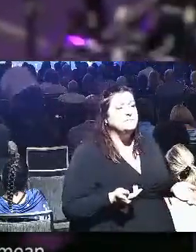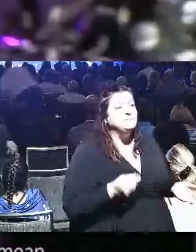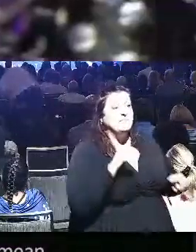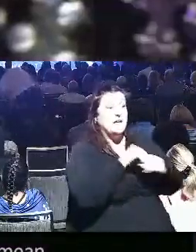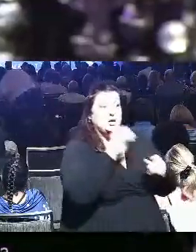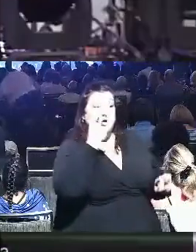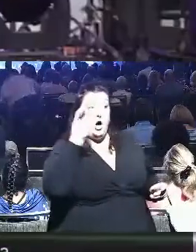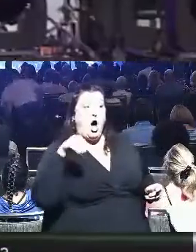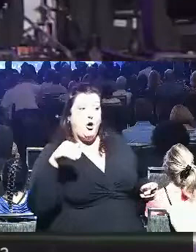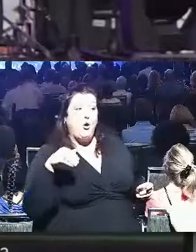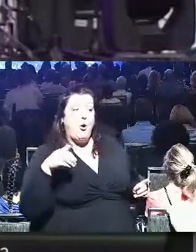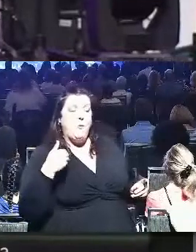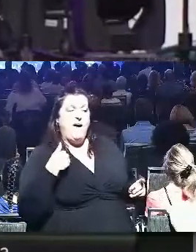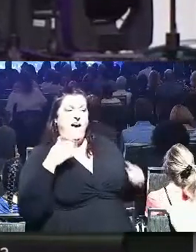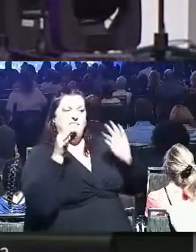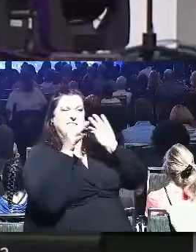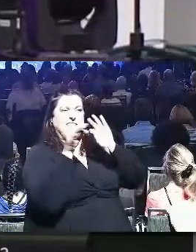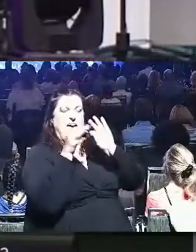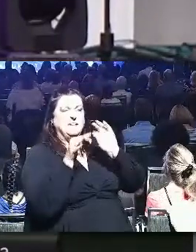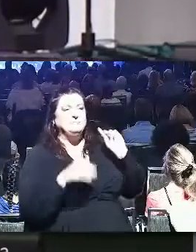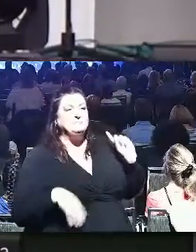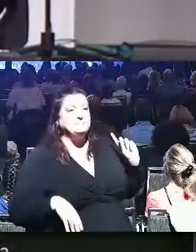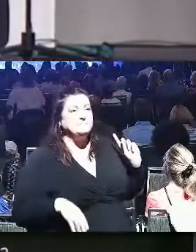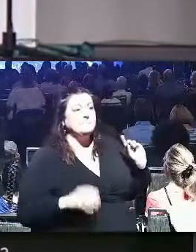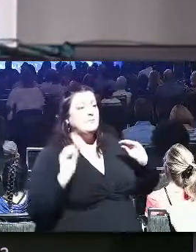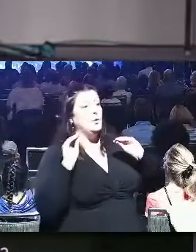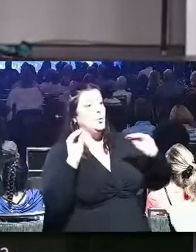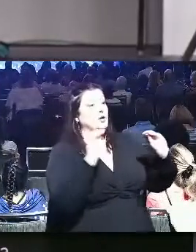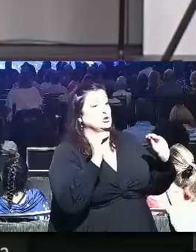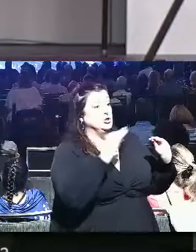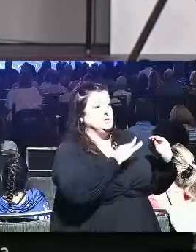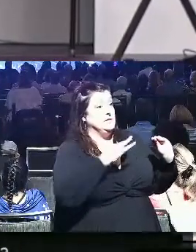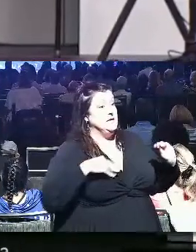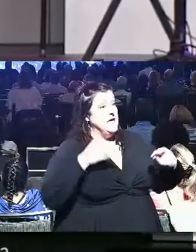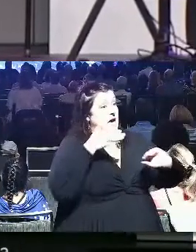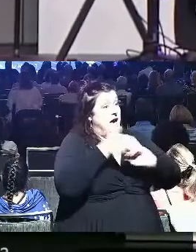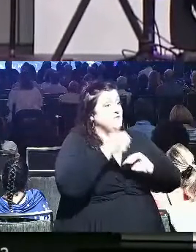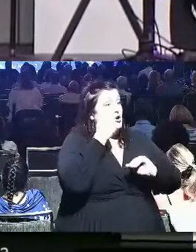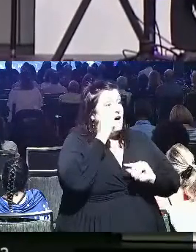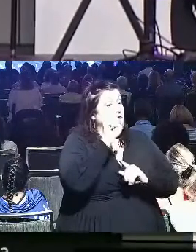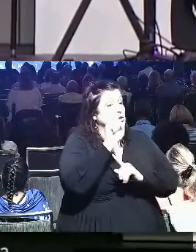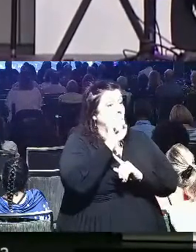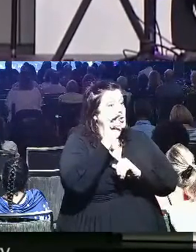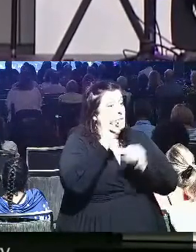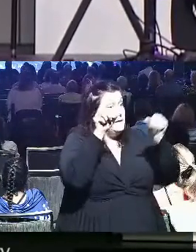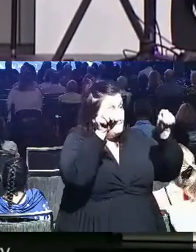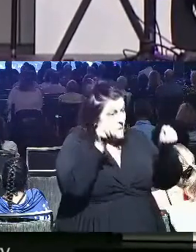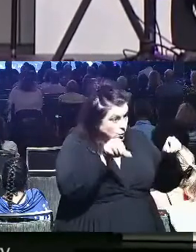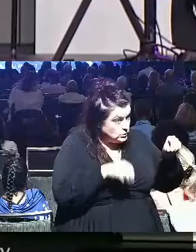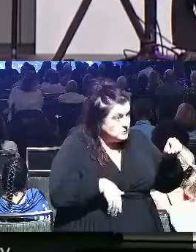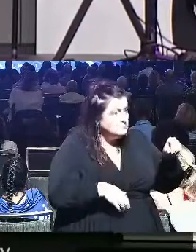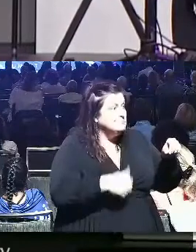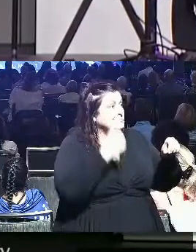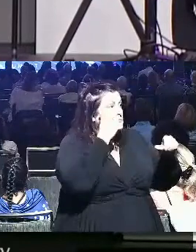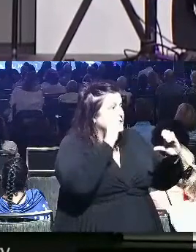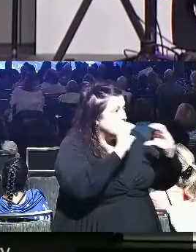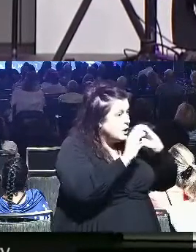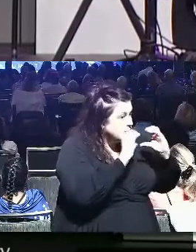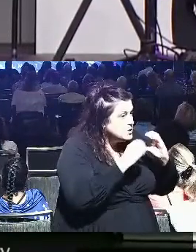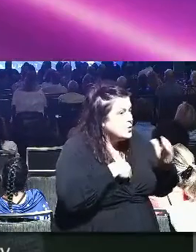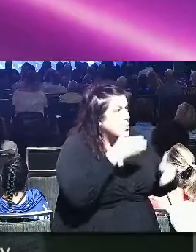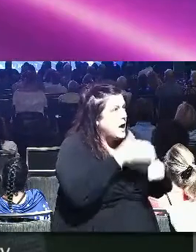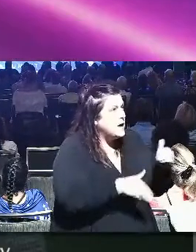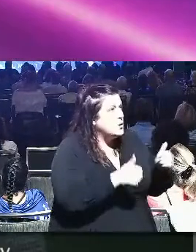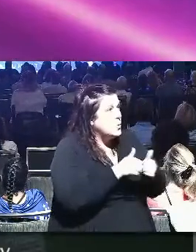Chicago that we're teaching the staff that after every social media post or after every conversation, end it with this